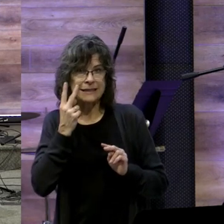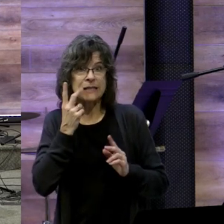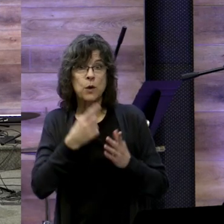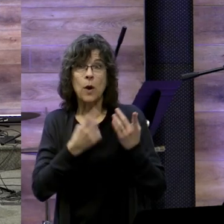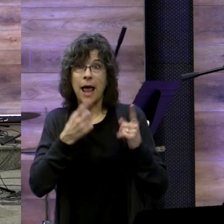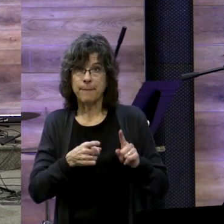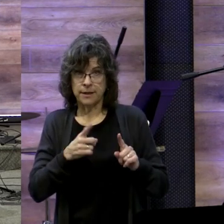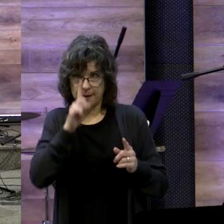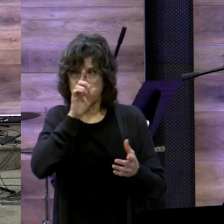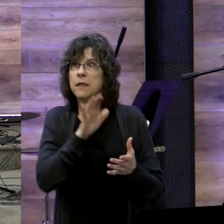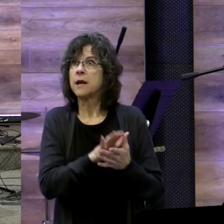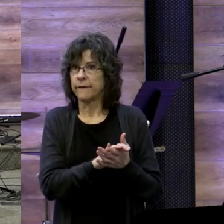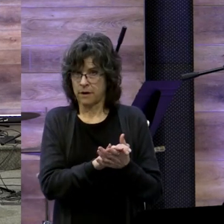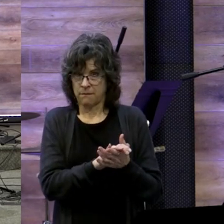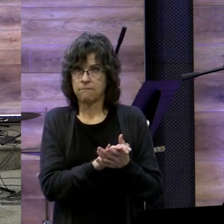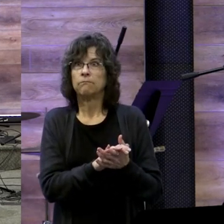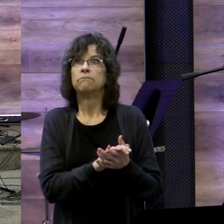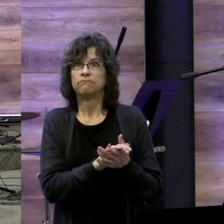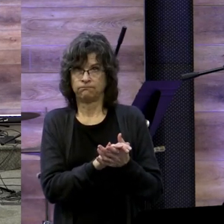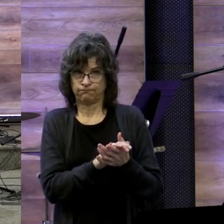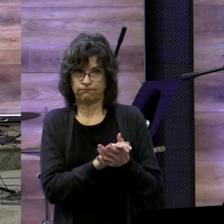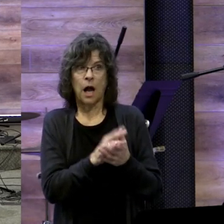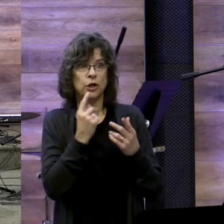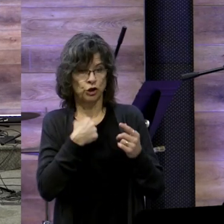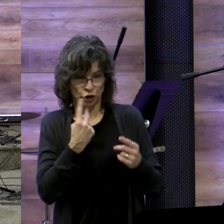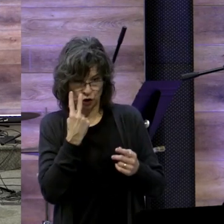Yeah, that's the natural conclusion, right?